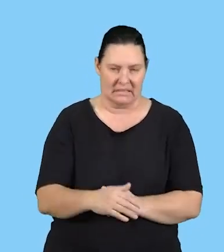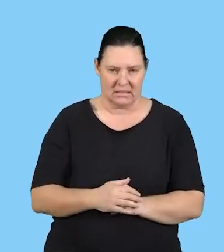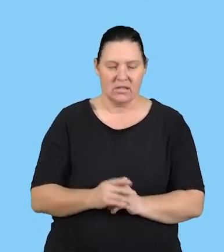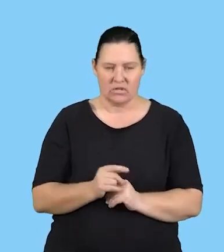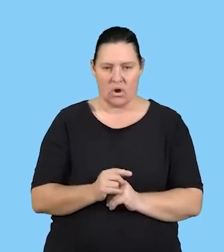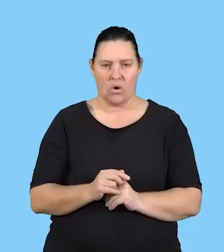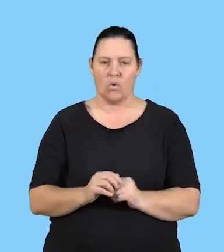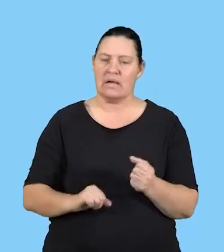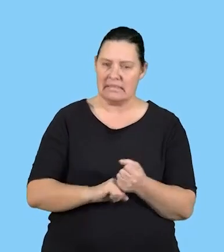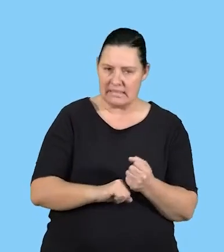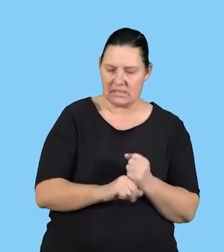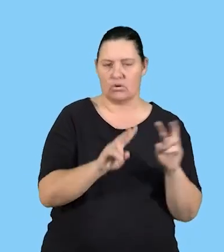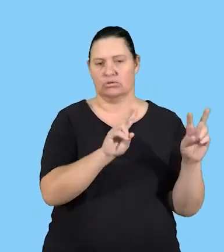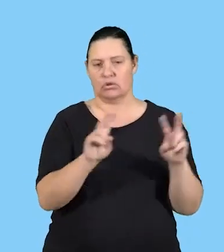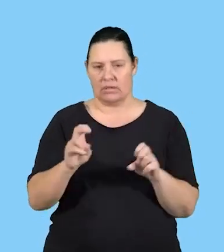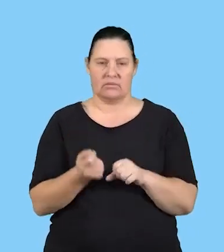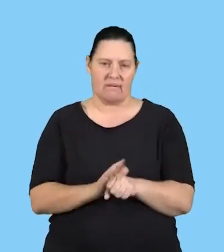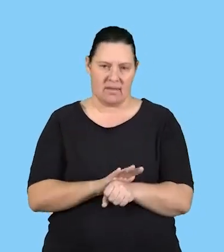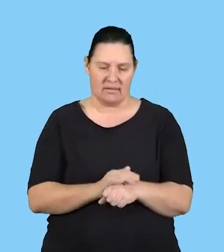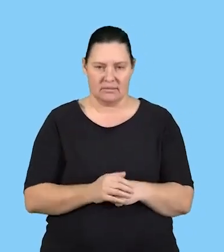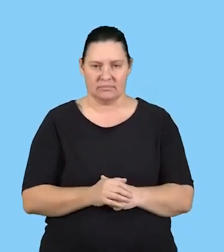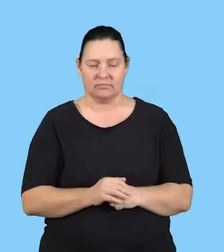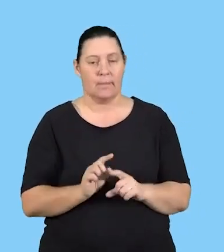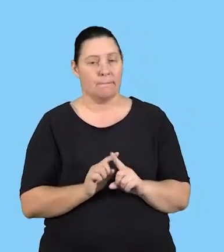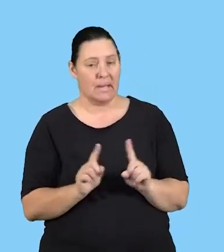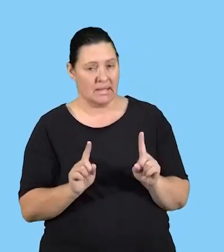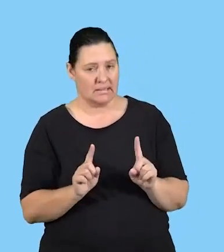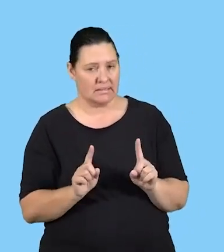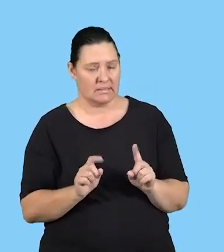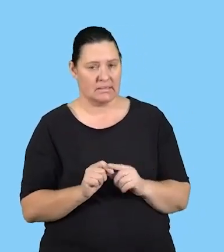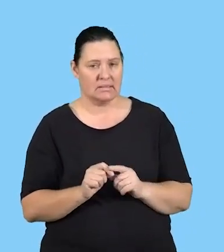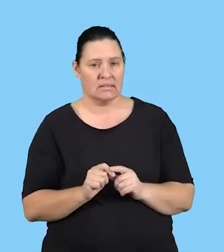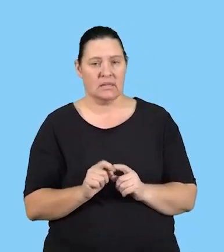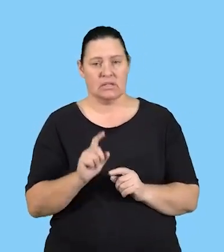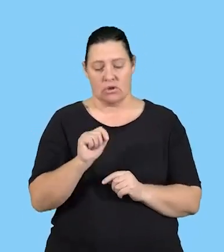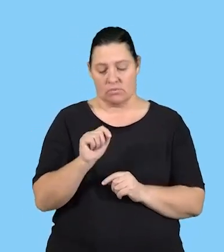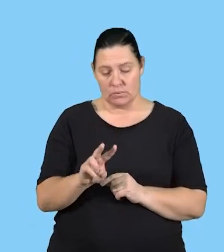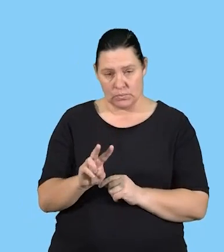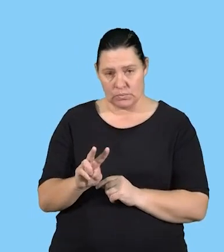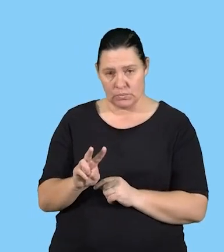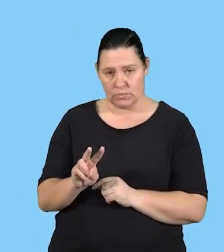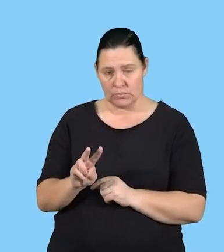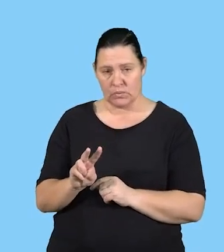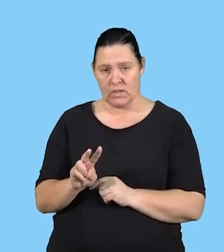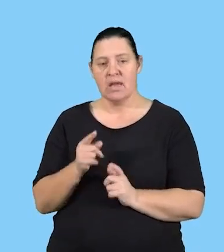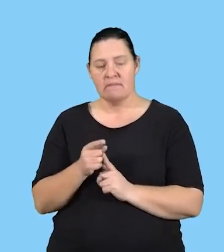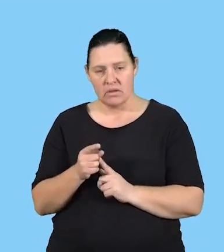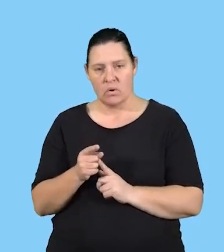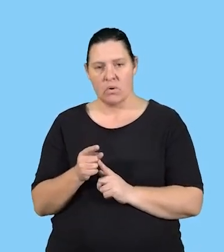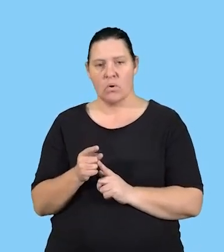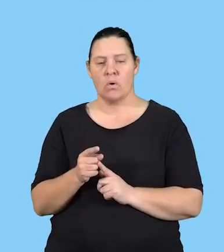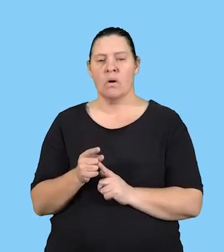learners on the topics that have been covered. However, colleagues, for term 2, when you are